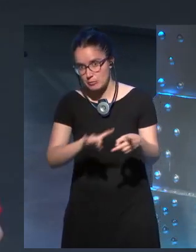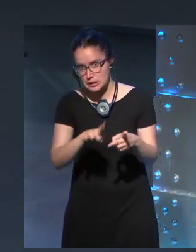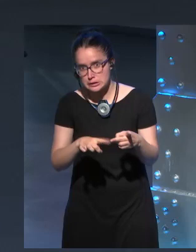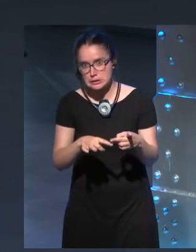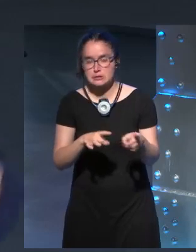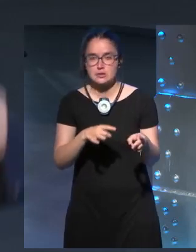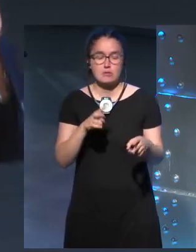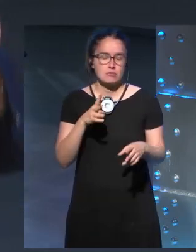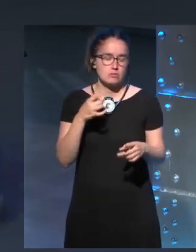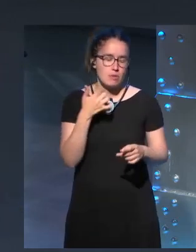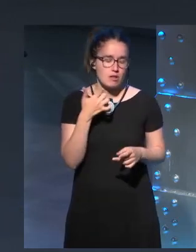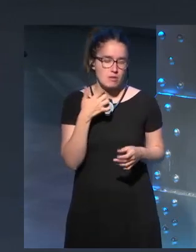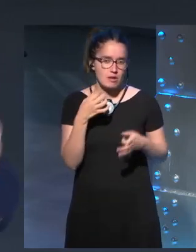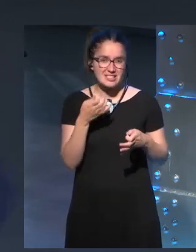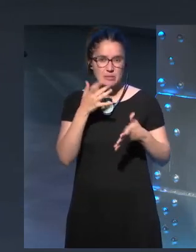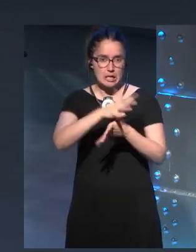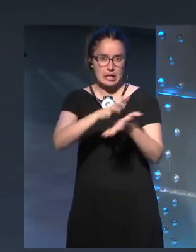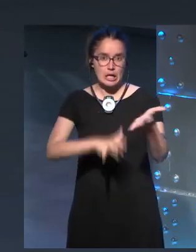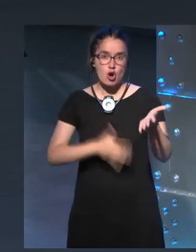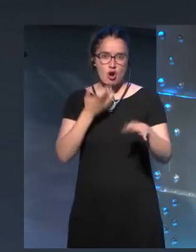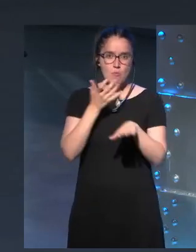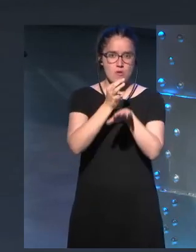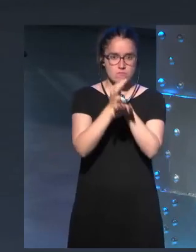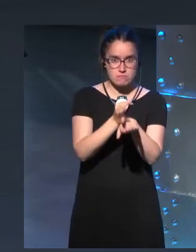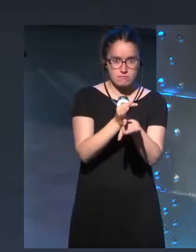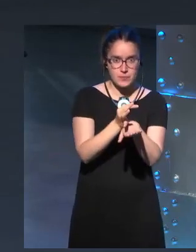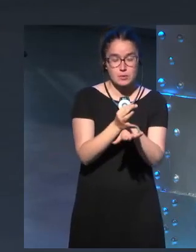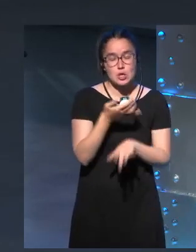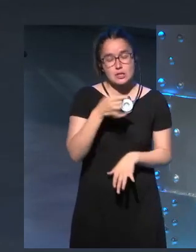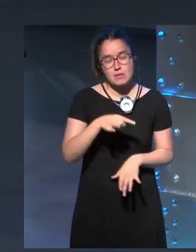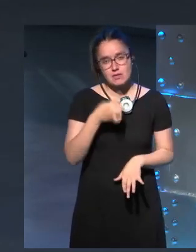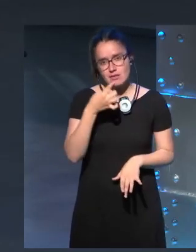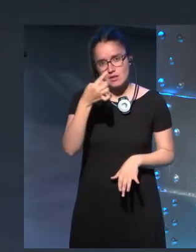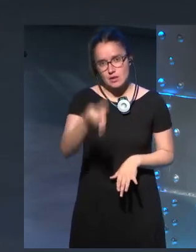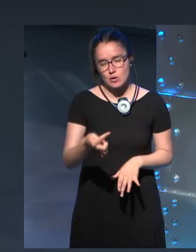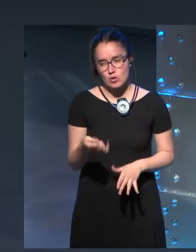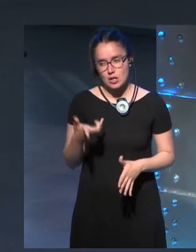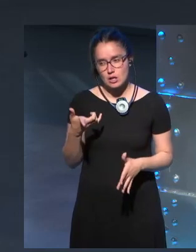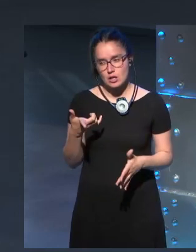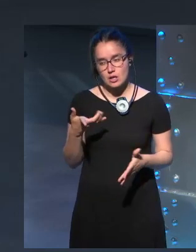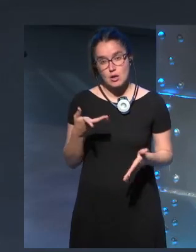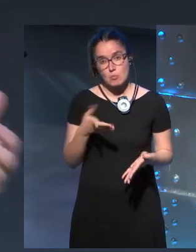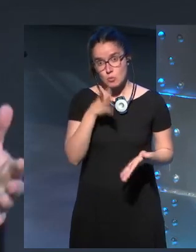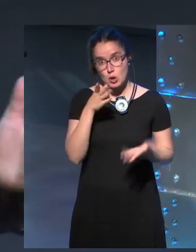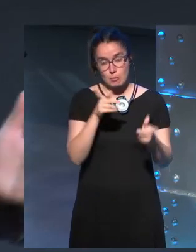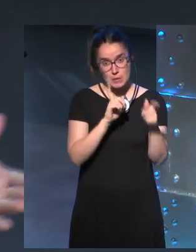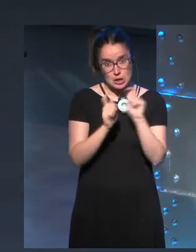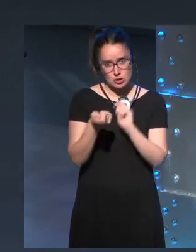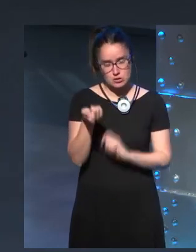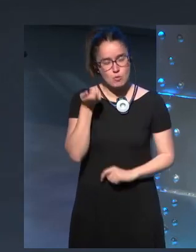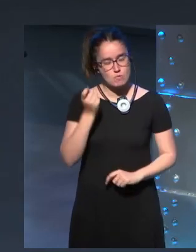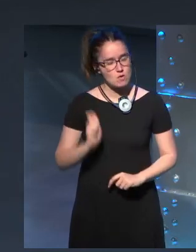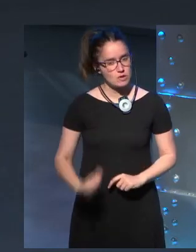many times here in Madrid. So I've written obituaries, so to speak. But the fact of